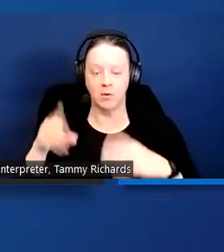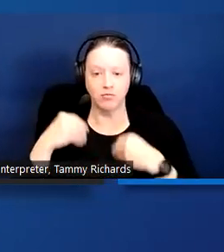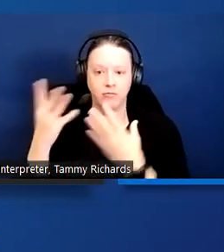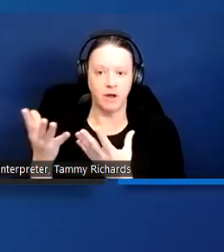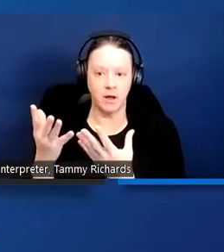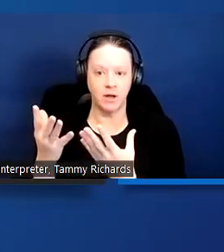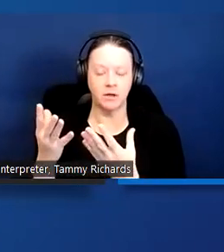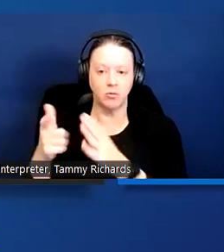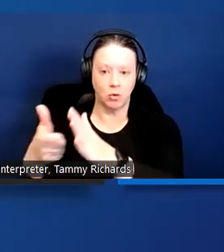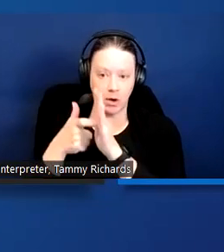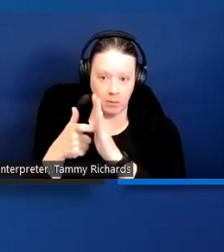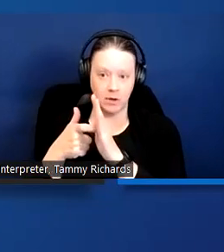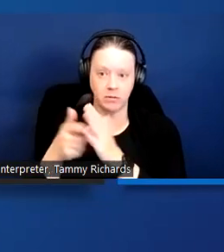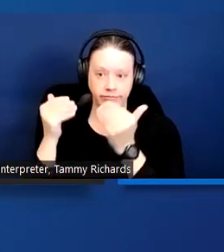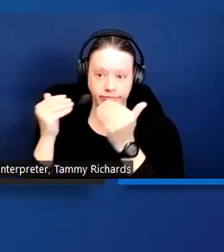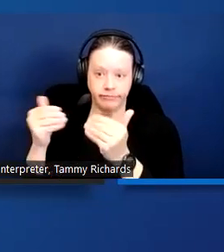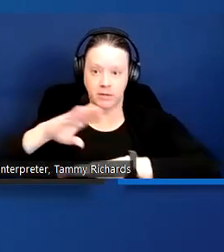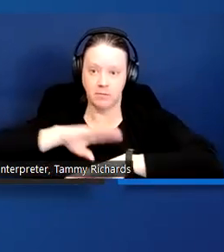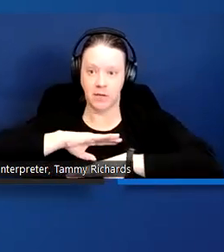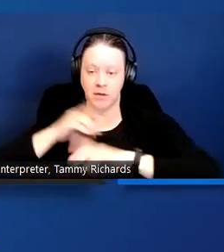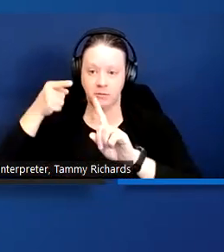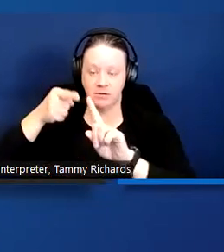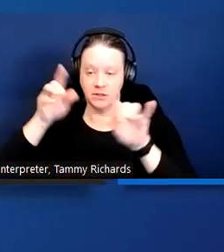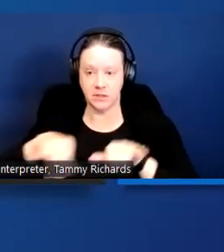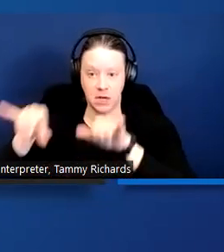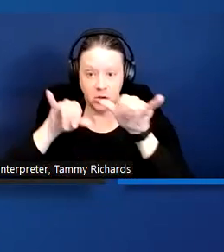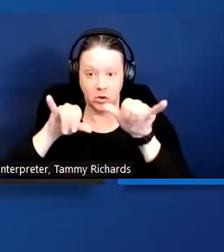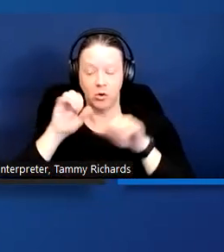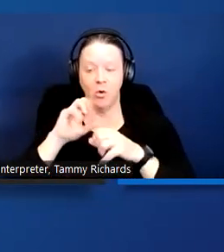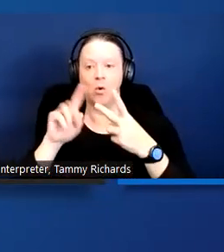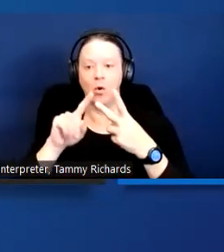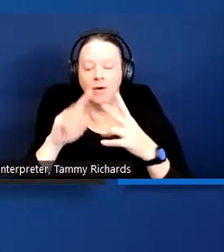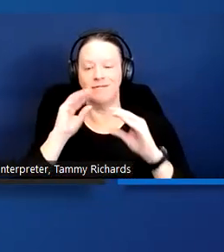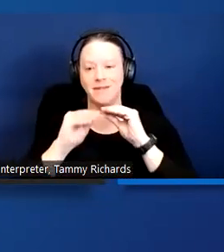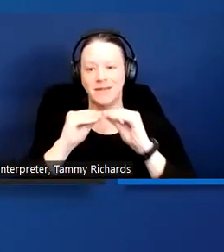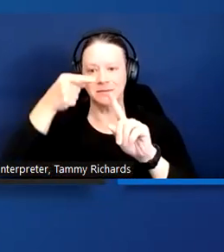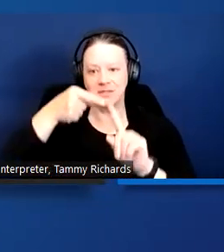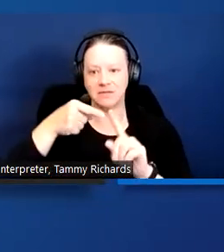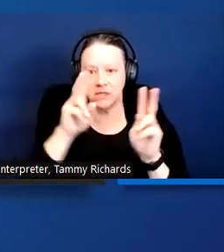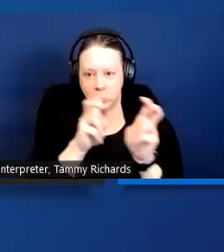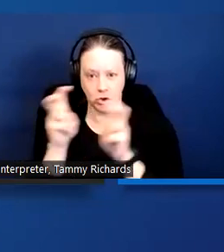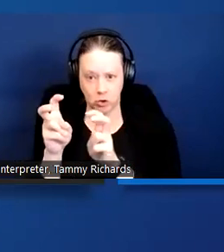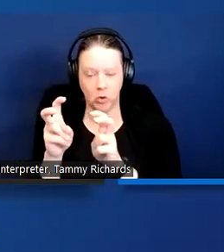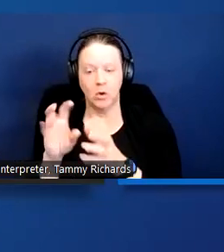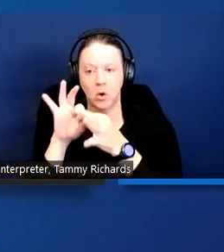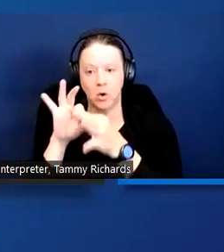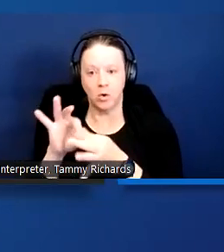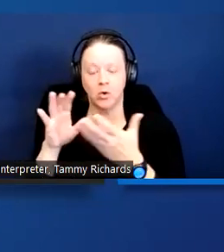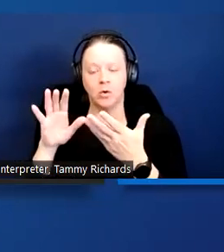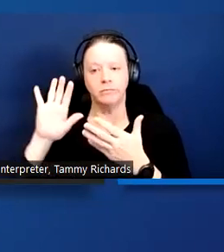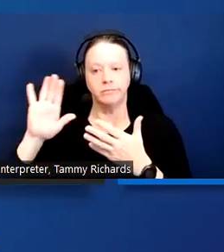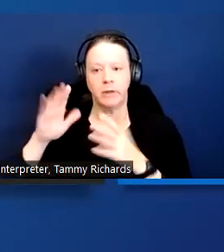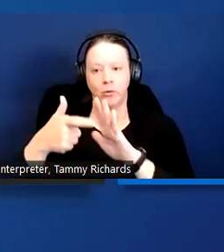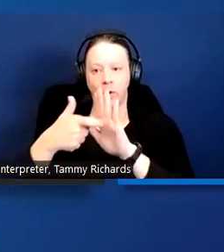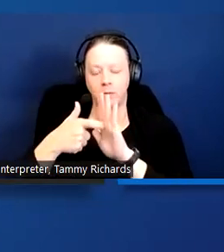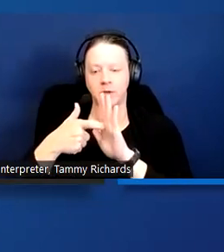a requirement to either meet a certain kind of standard or to fix a certain issue according to the requirements of